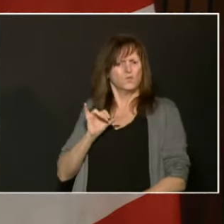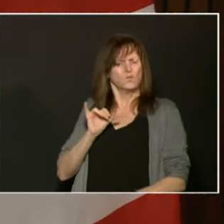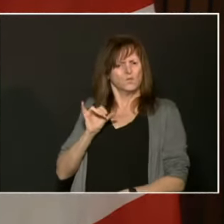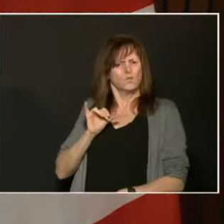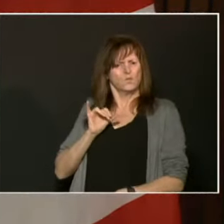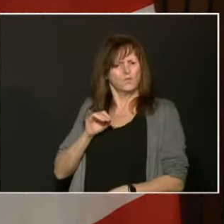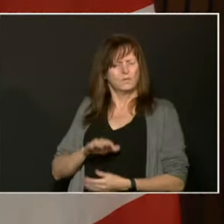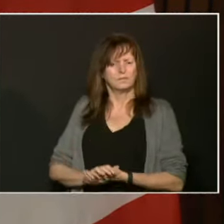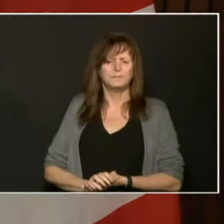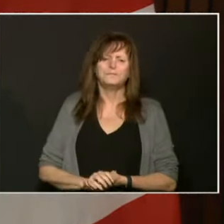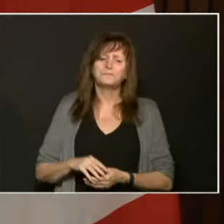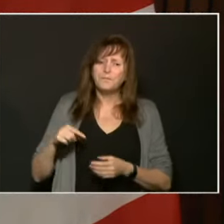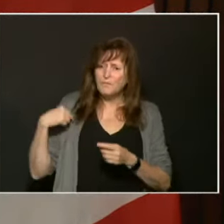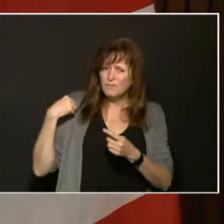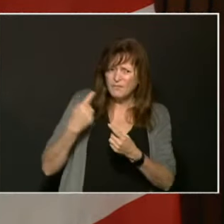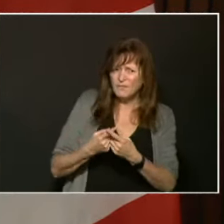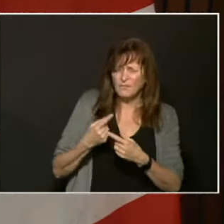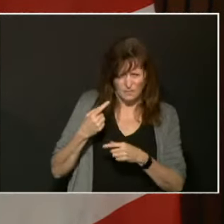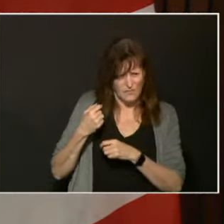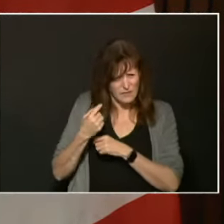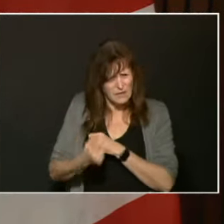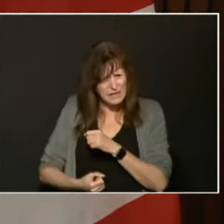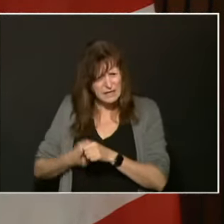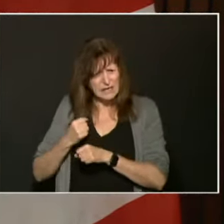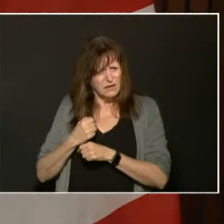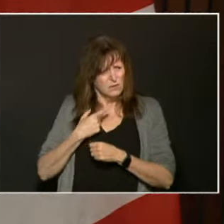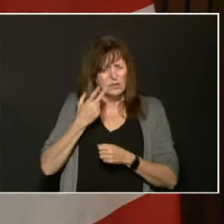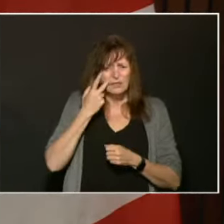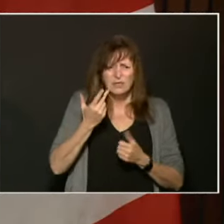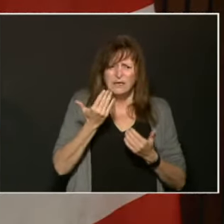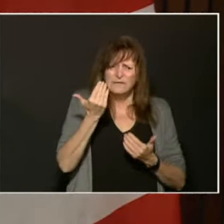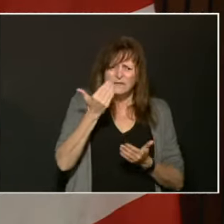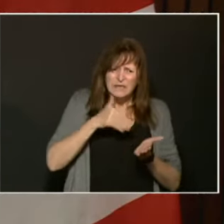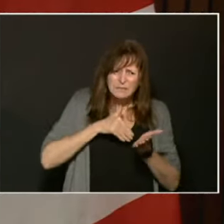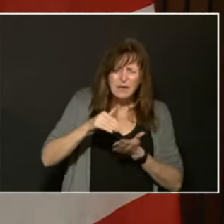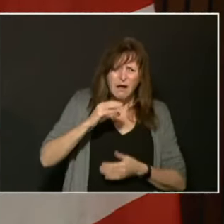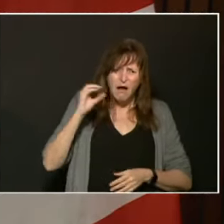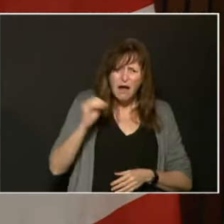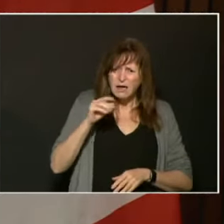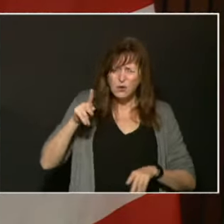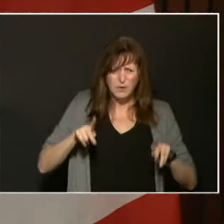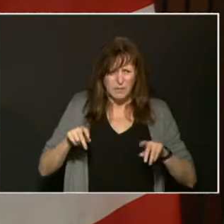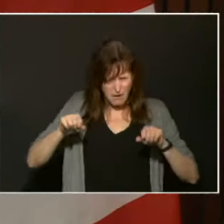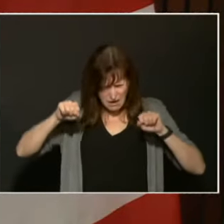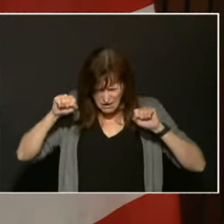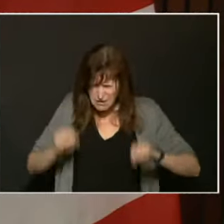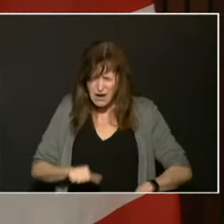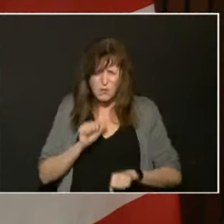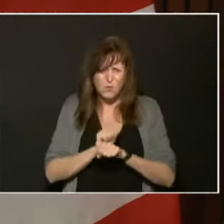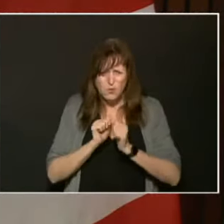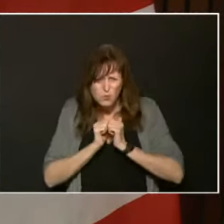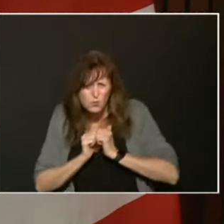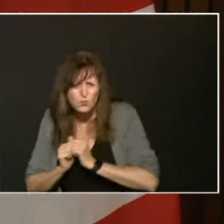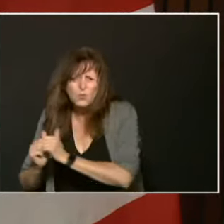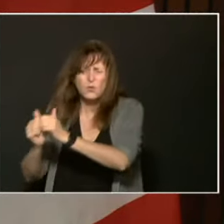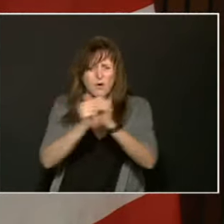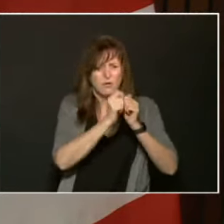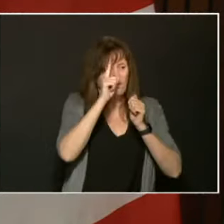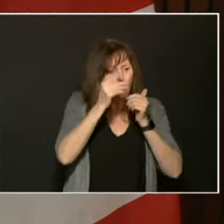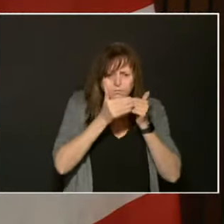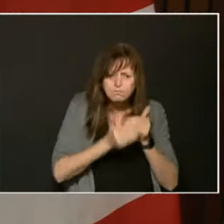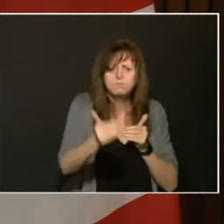it won't take too long for 15 million Ontarians to find themselves pulling together and moving forward together. So before moving into